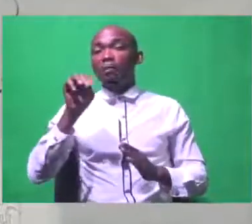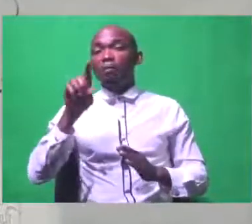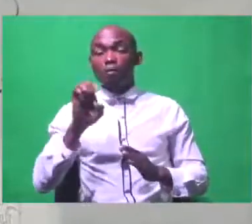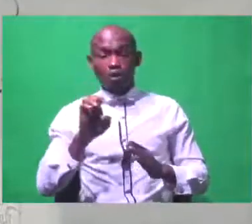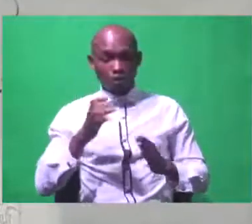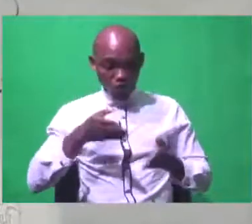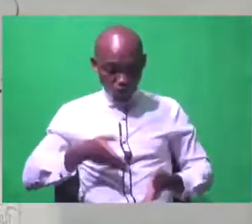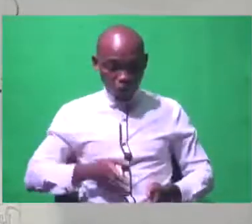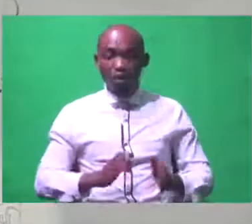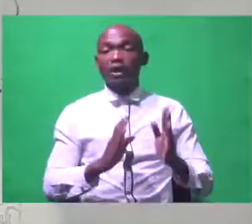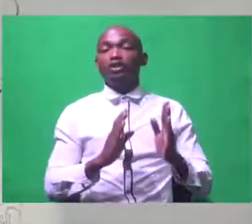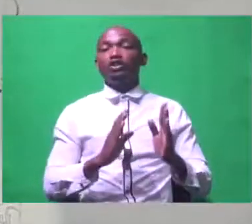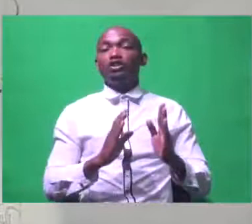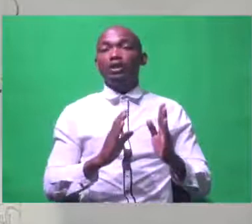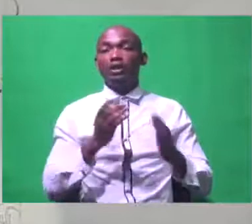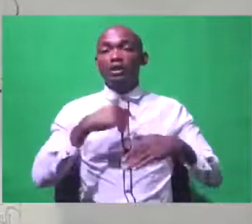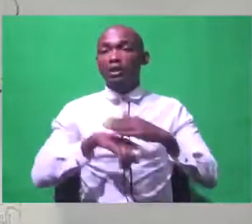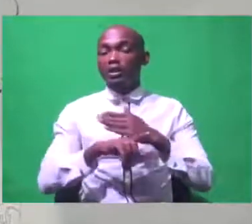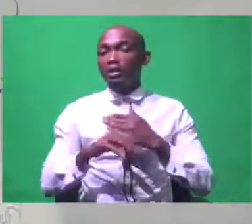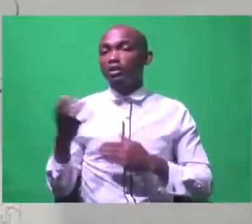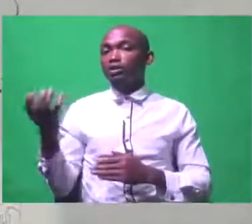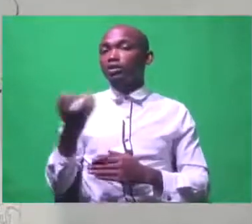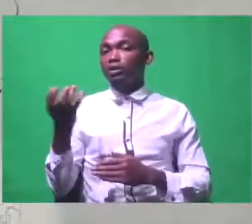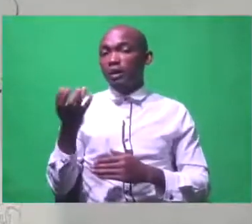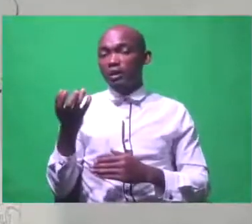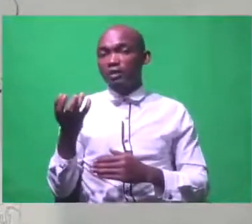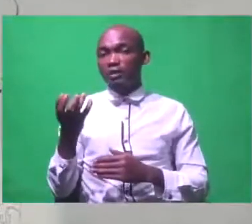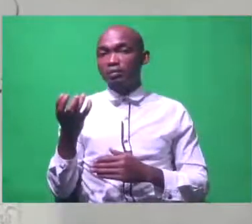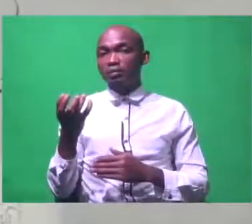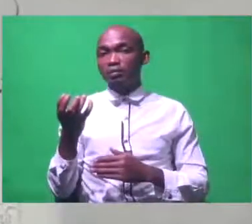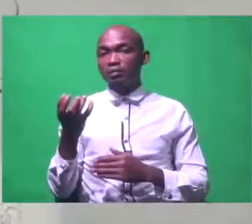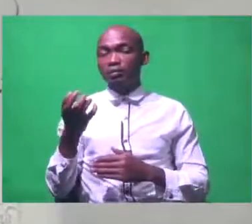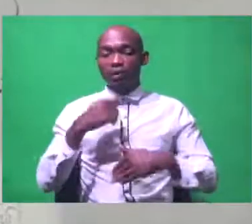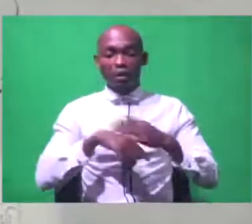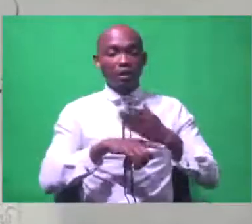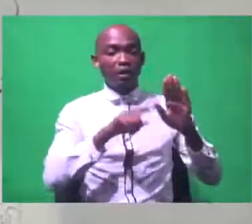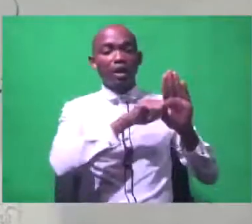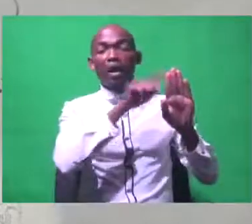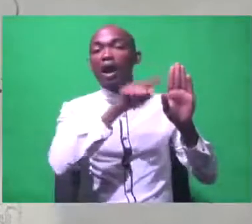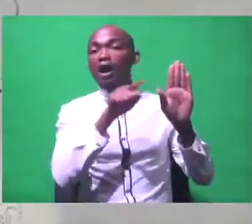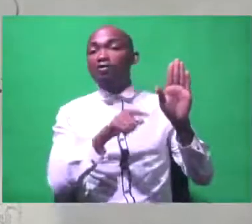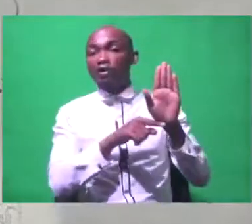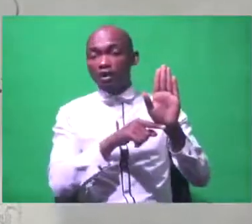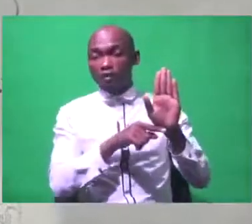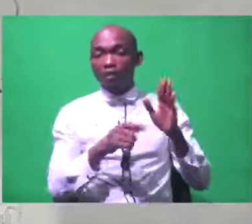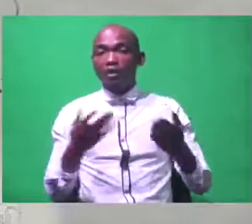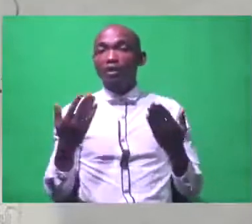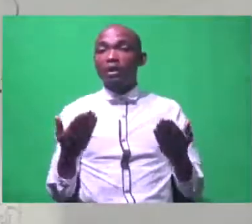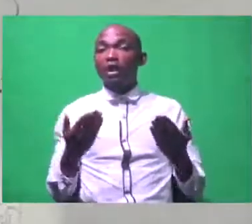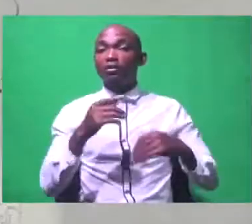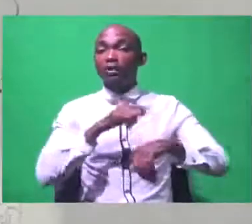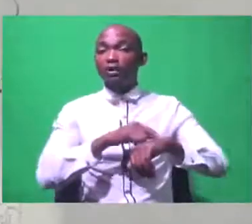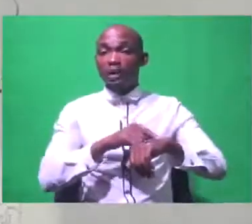production or the first social organization existed in Africa. Now is your time